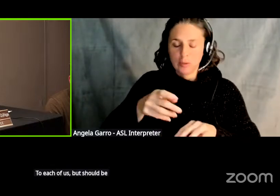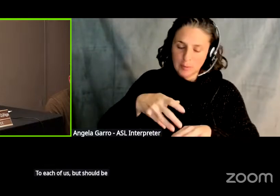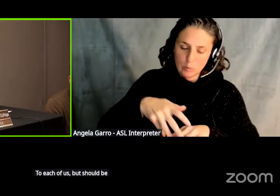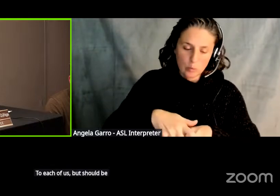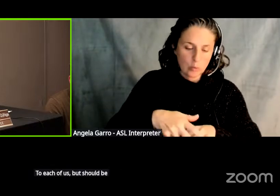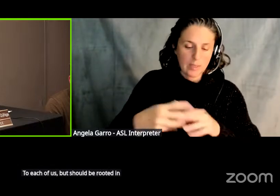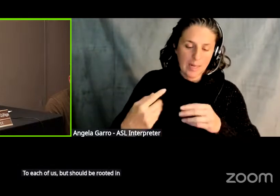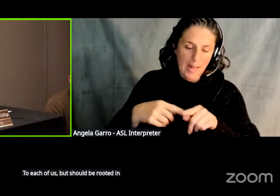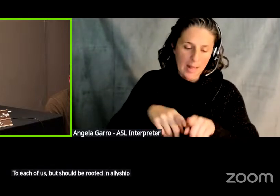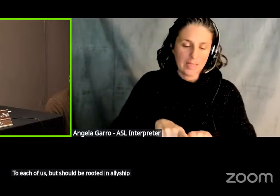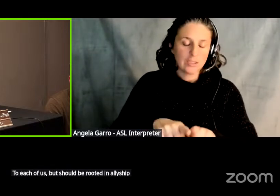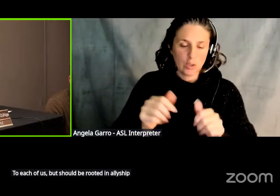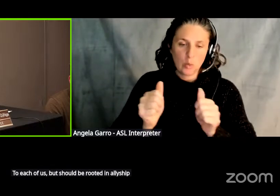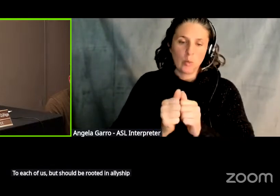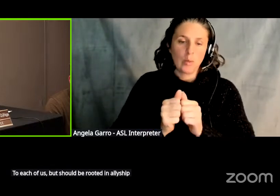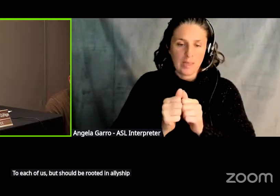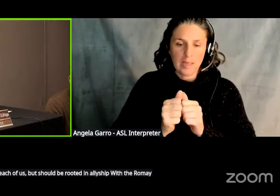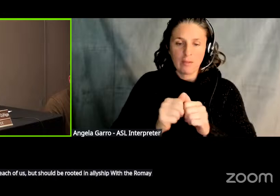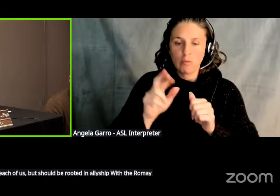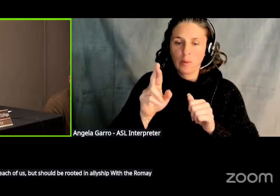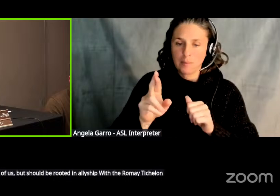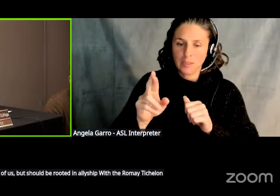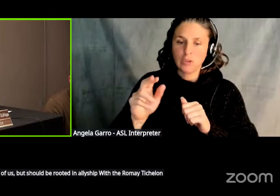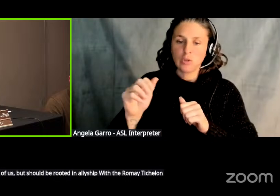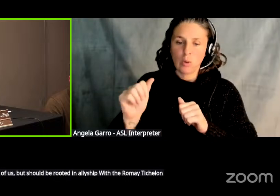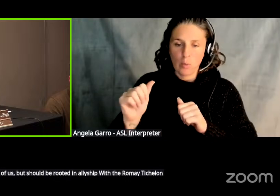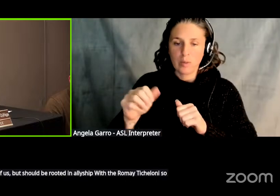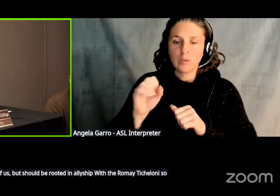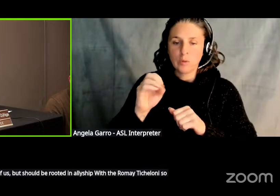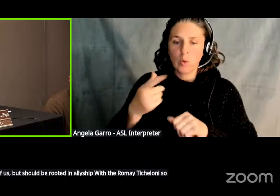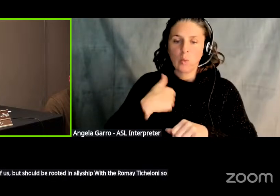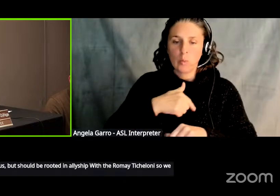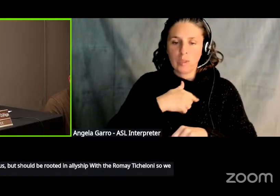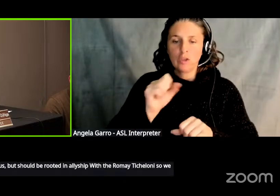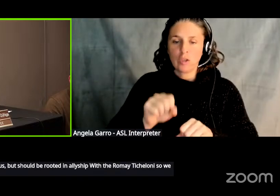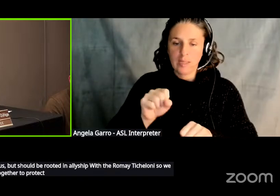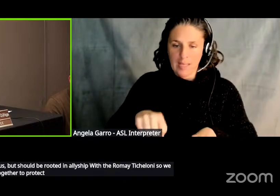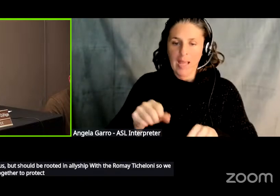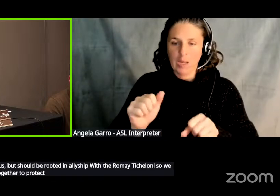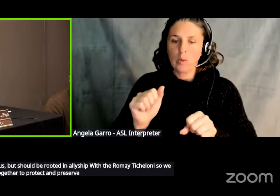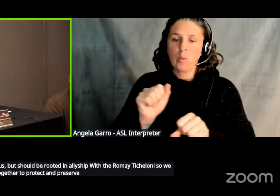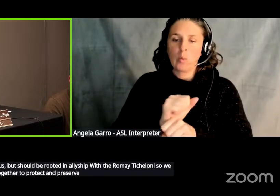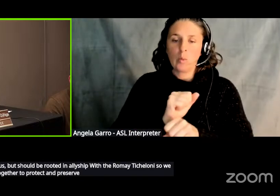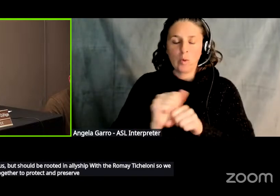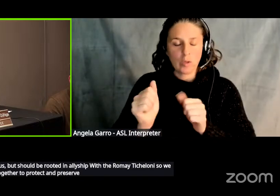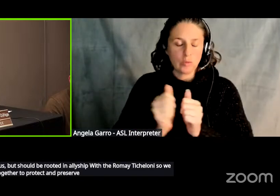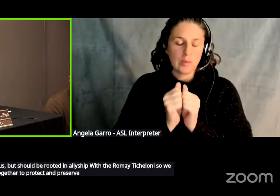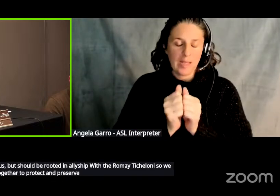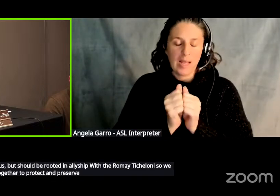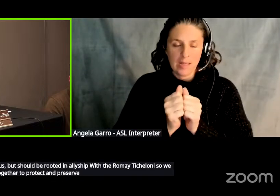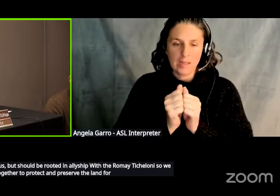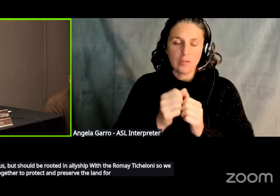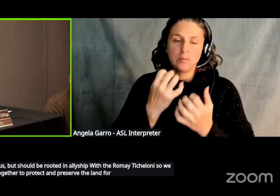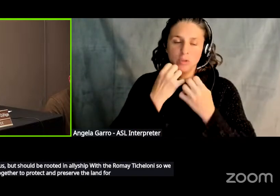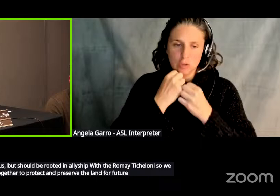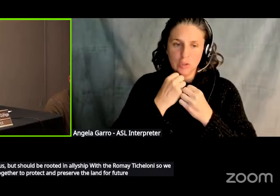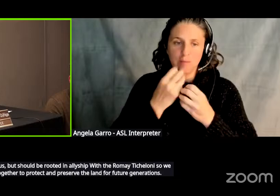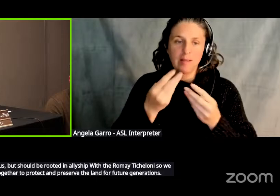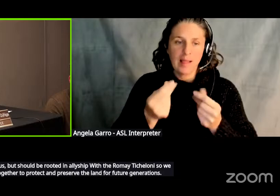allyship with the Ramaytush Ohlone so we can work together to protect and preserve the land for future generations.